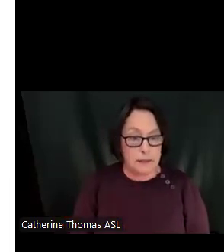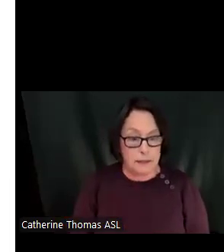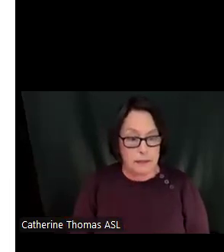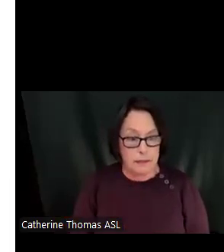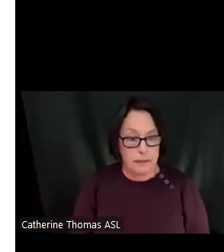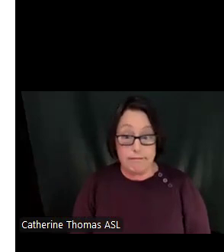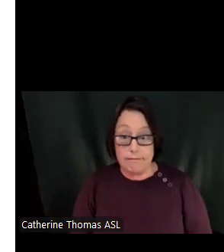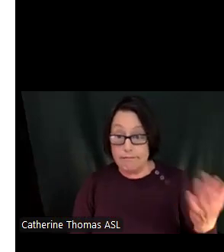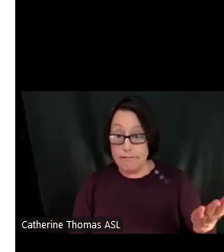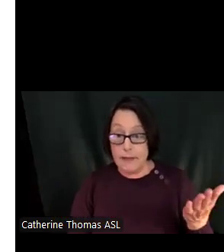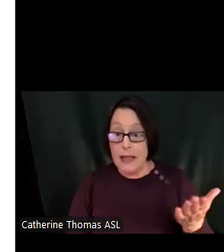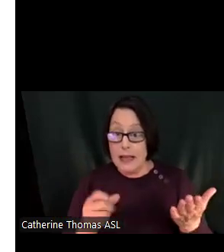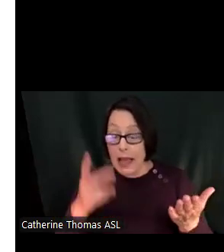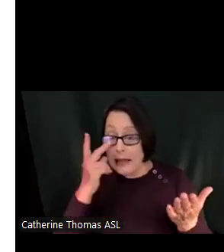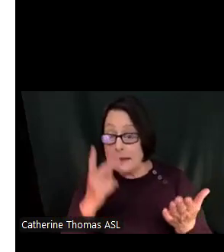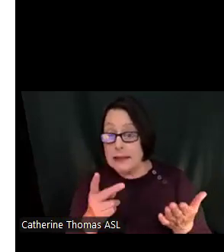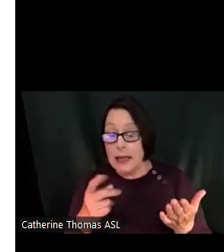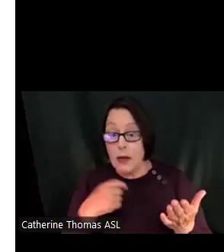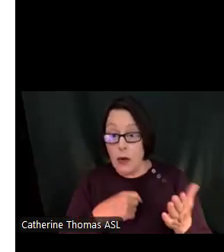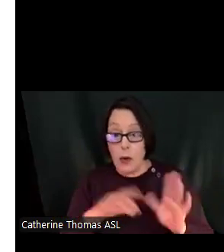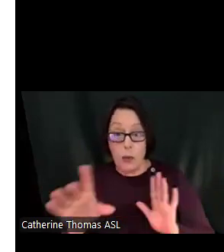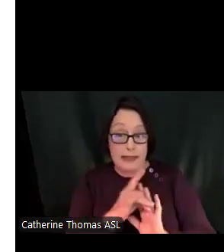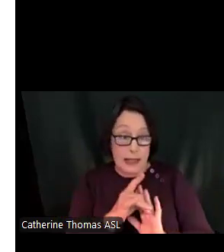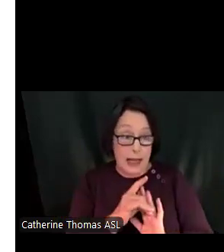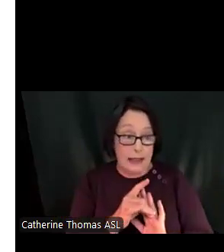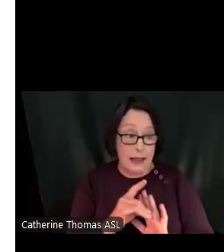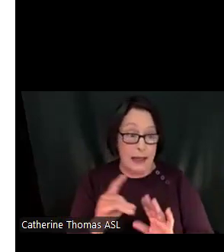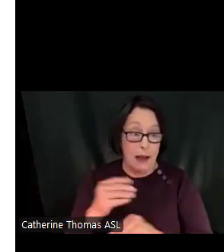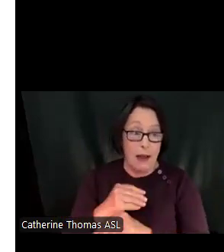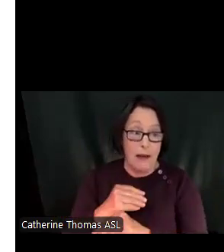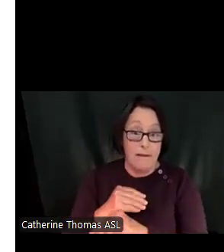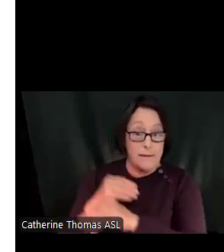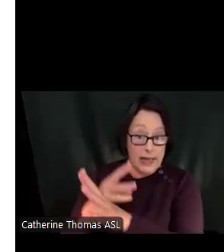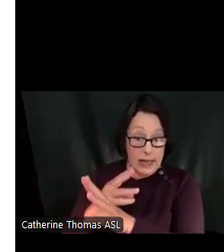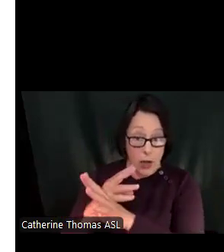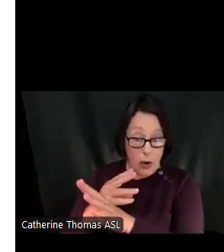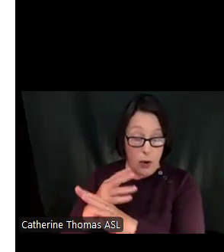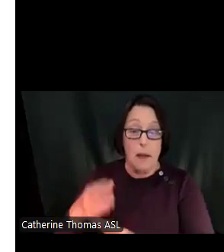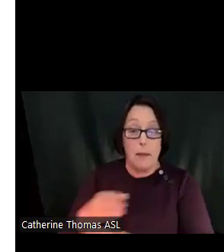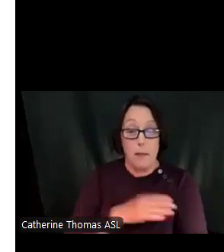So as you can see, we selected the video pre-scheduled filter.